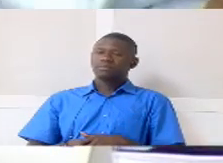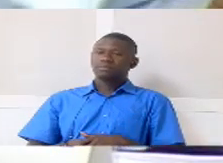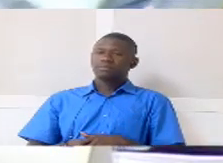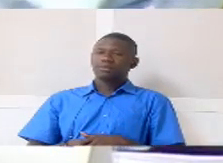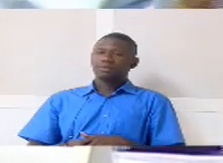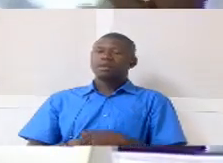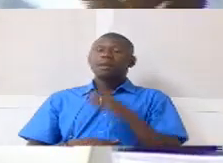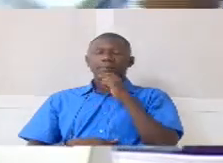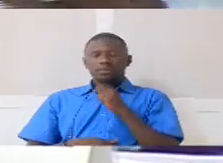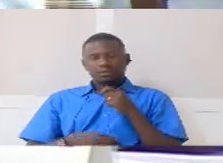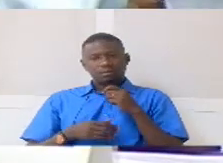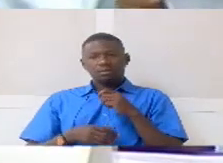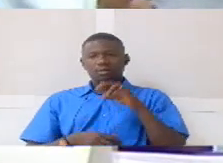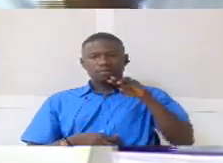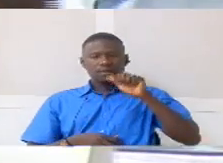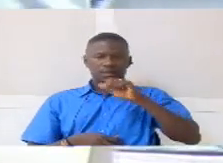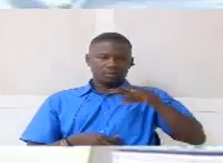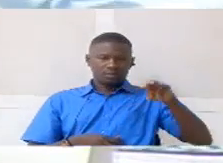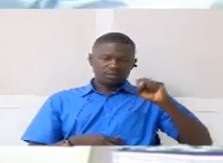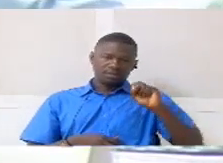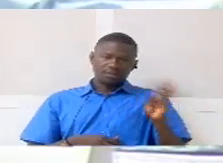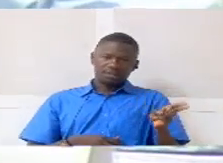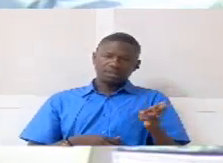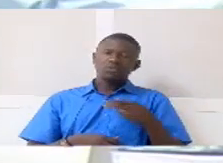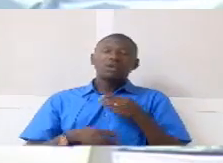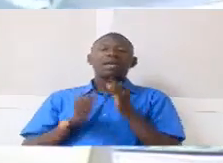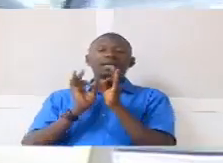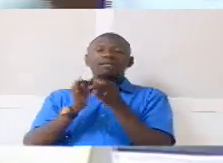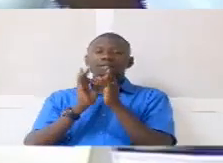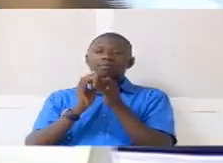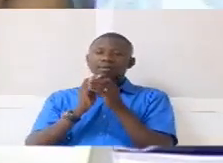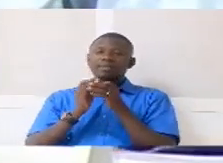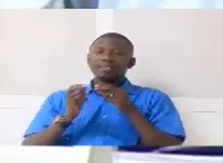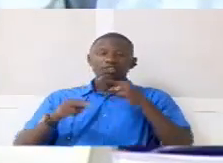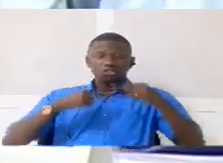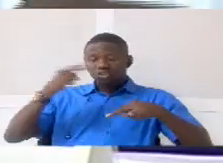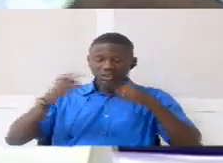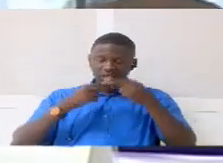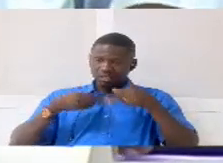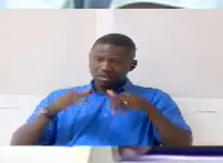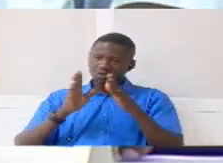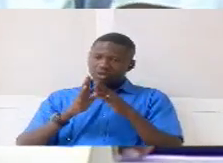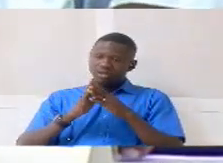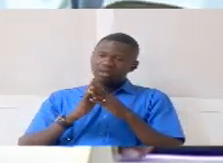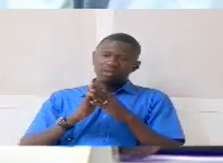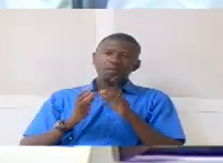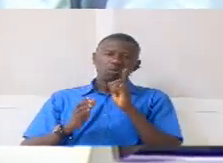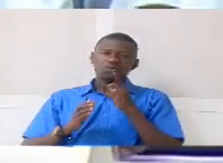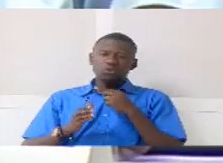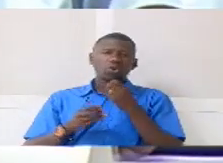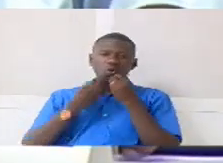half of what happened. Tell us exactly what happened, who was involved, who was brought to the